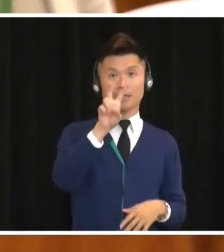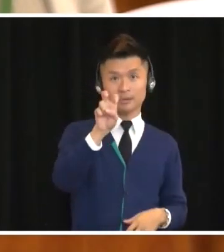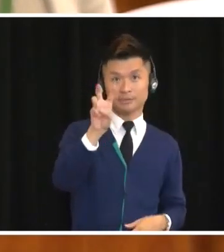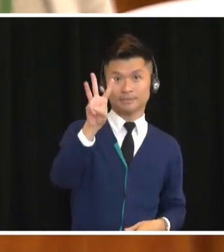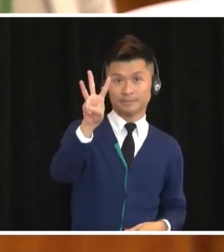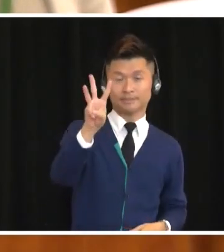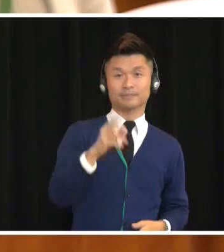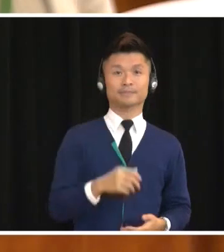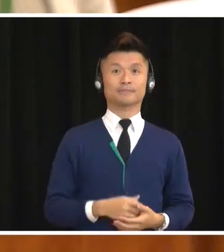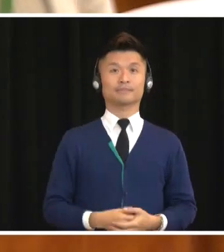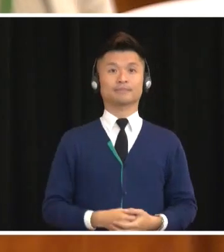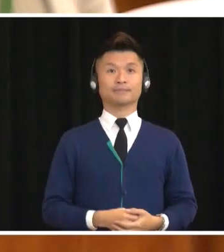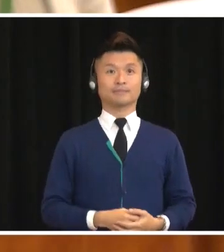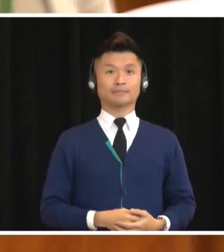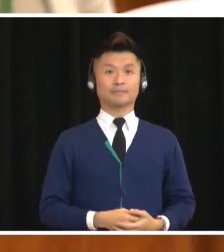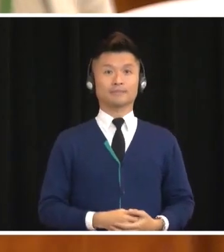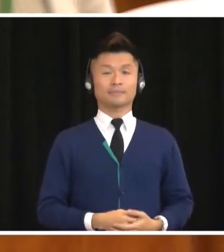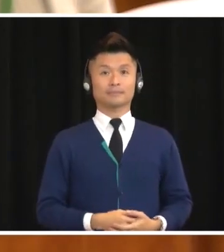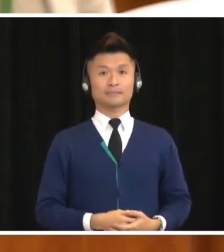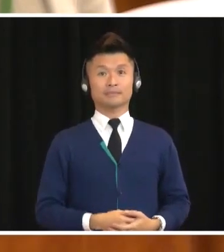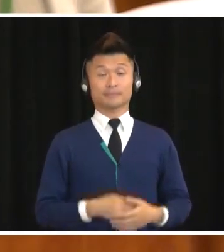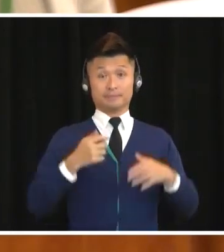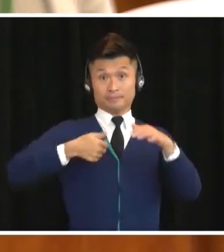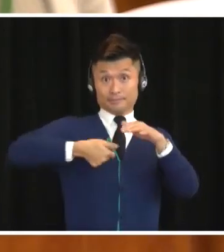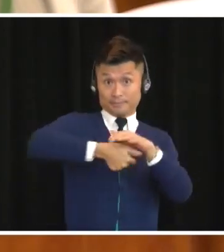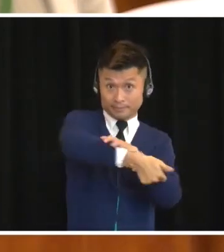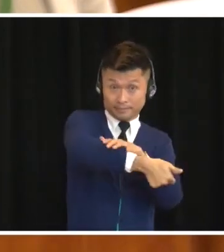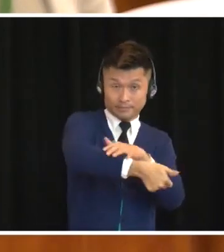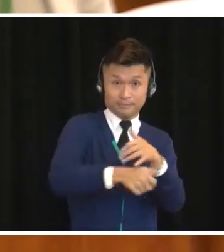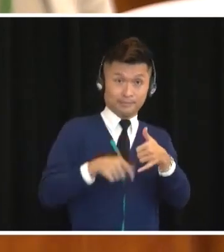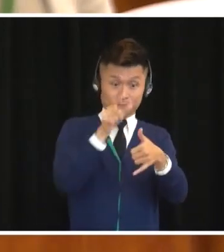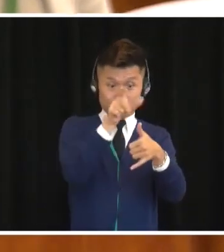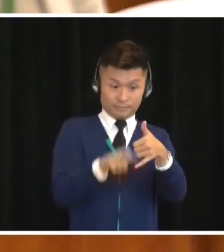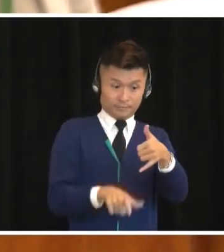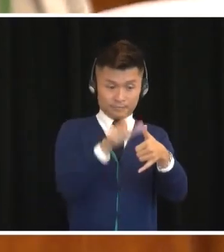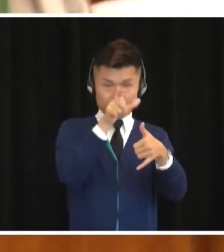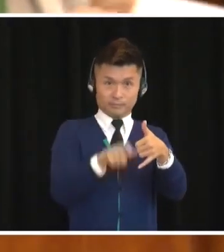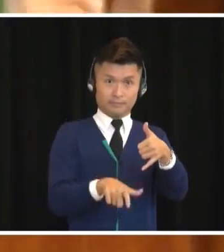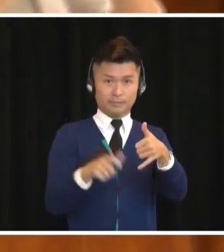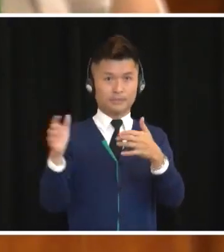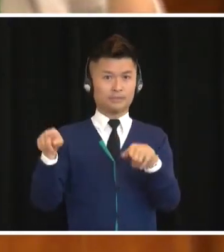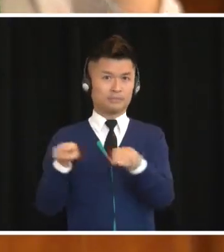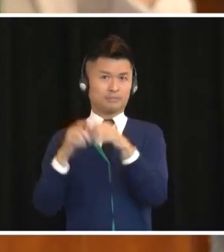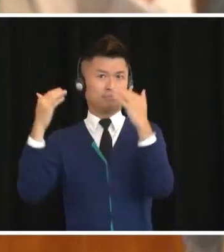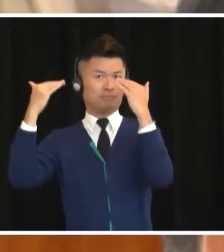as they have not reached beyond 21 years old.